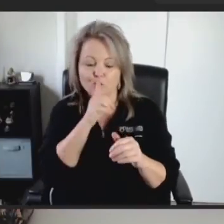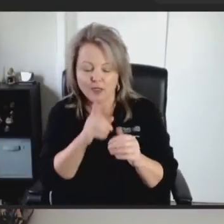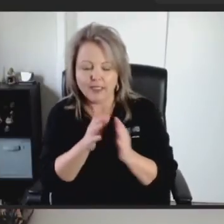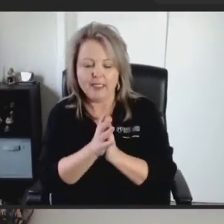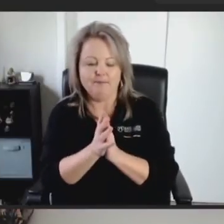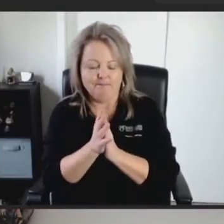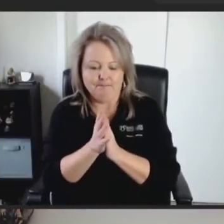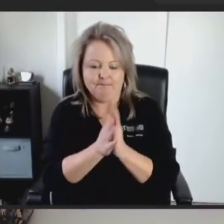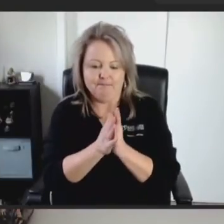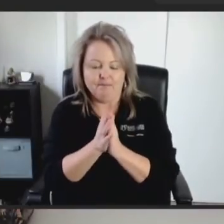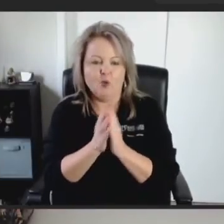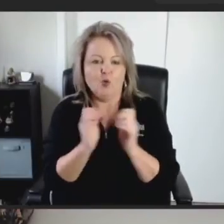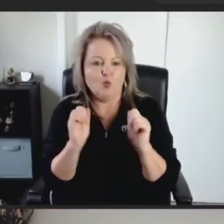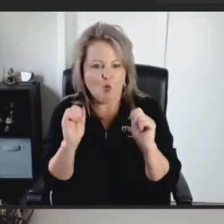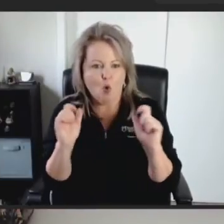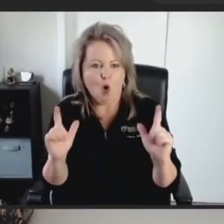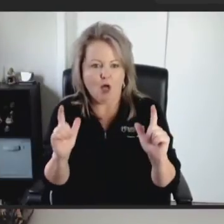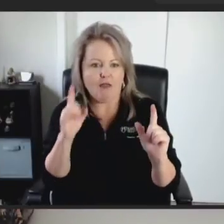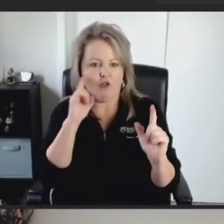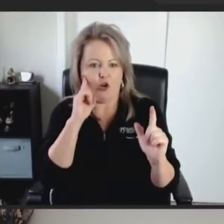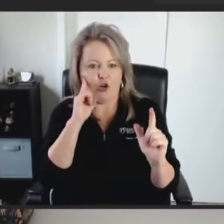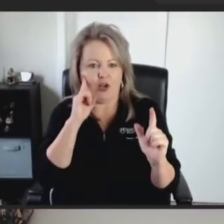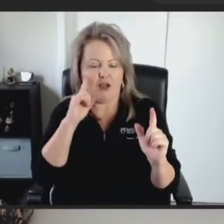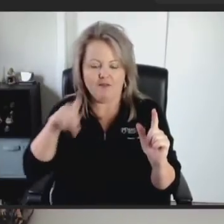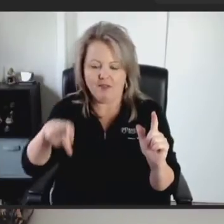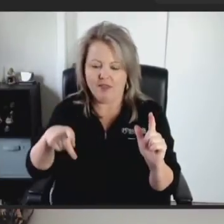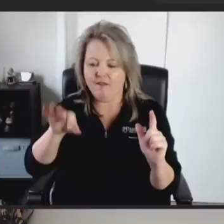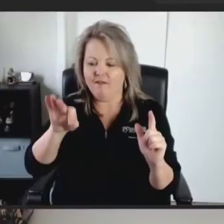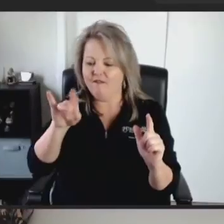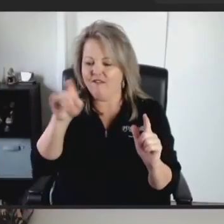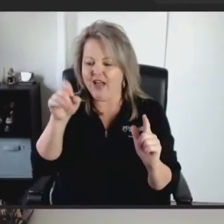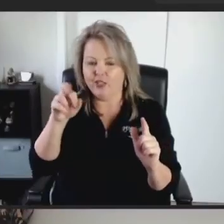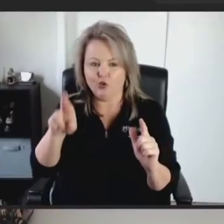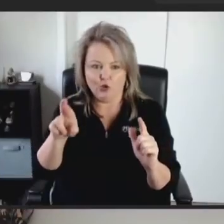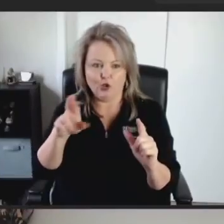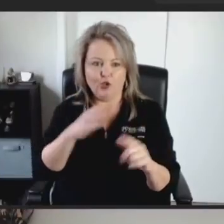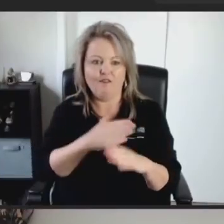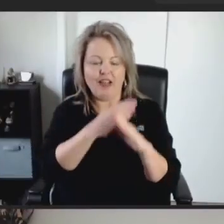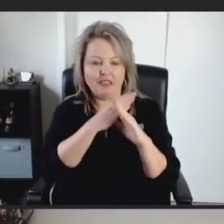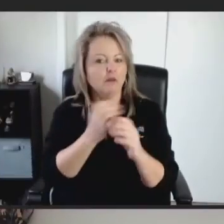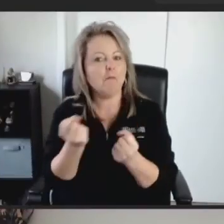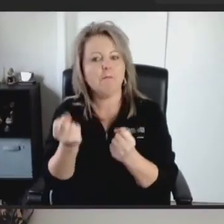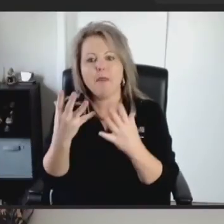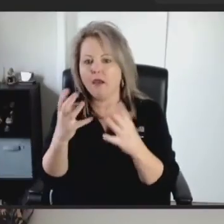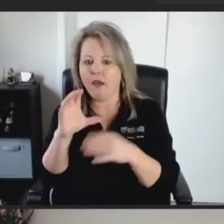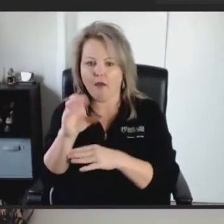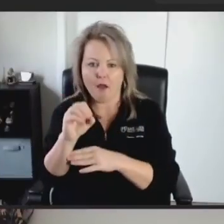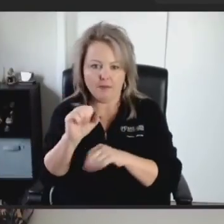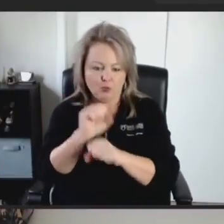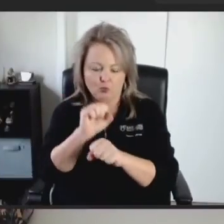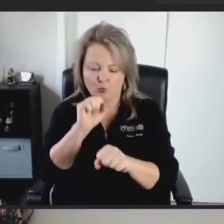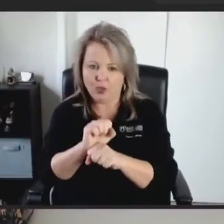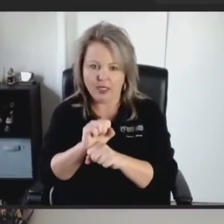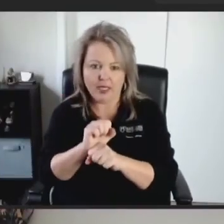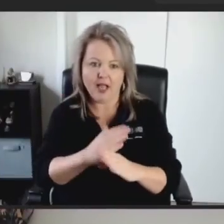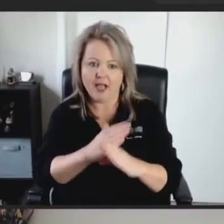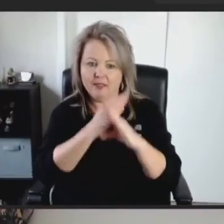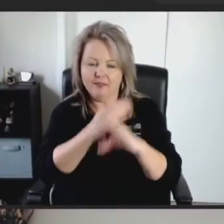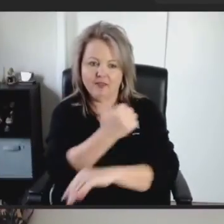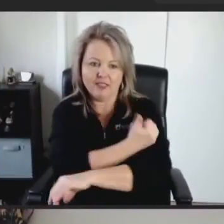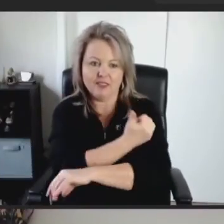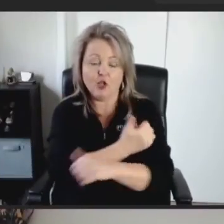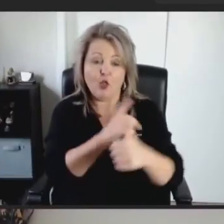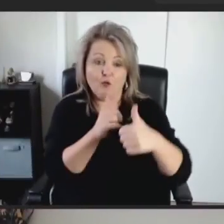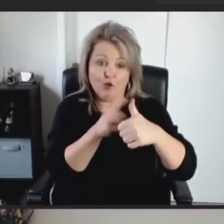you all have likely heard of is the Pfizer vaccine. There's several different companies that are working on vaccinations, frontrunner Pfizer, and